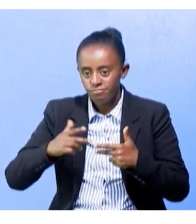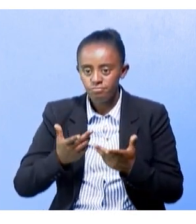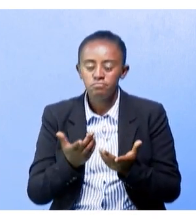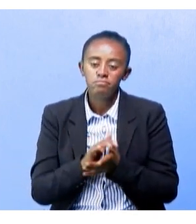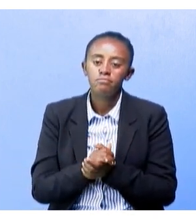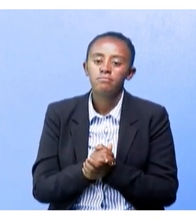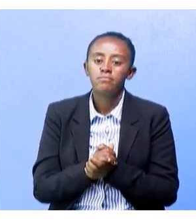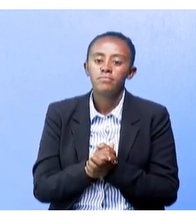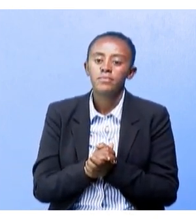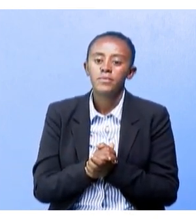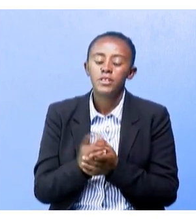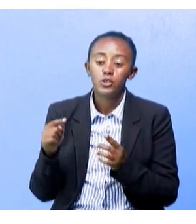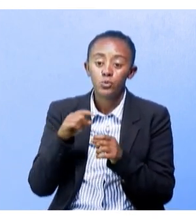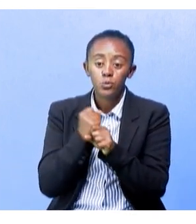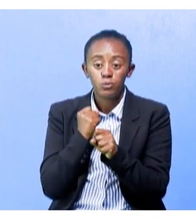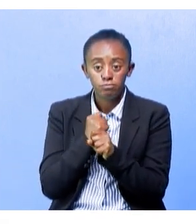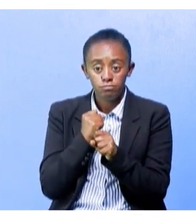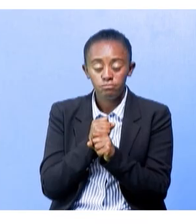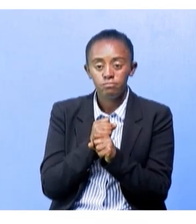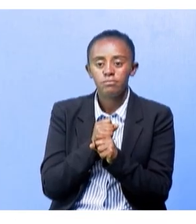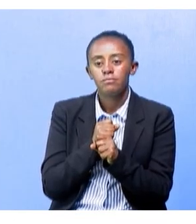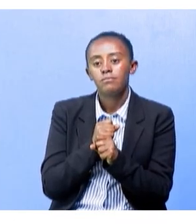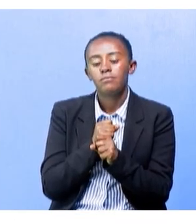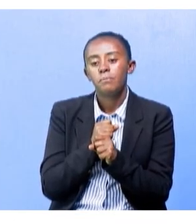Sentences to make